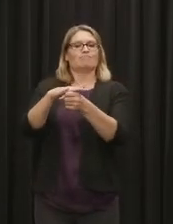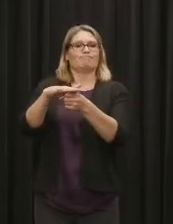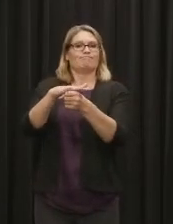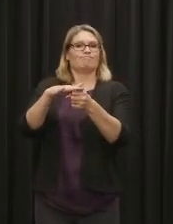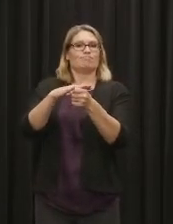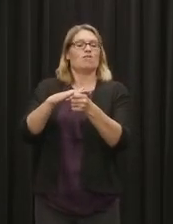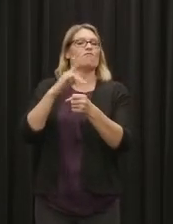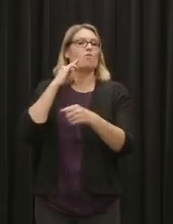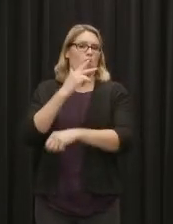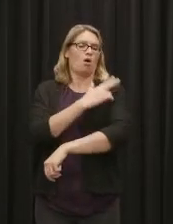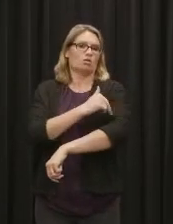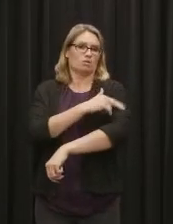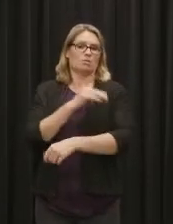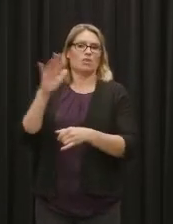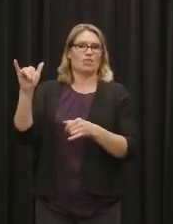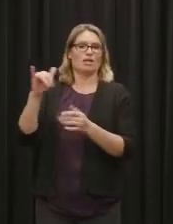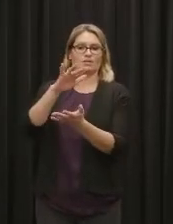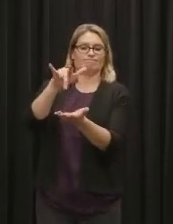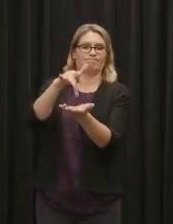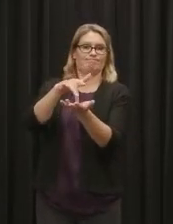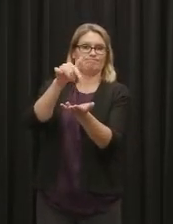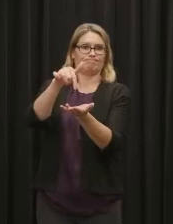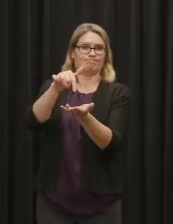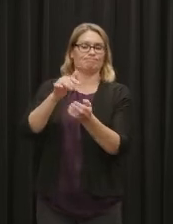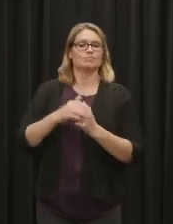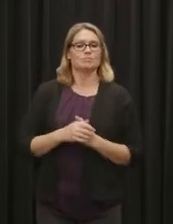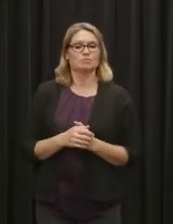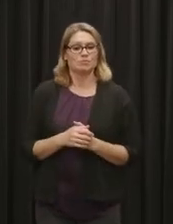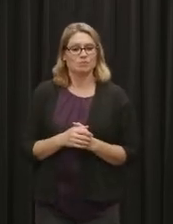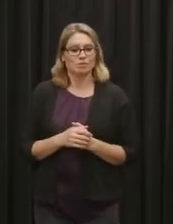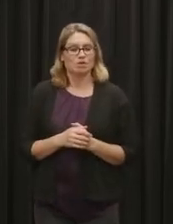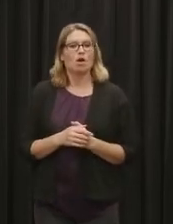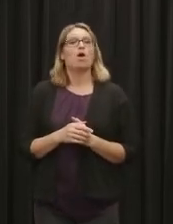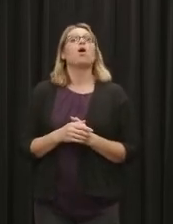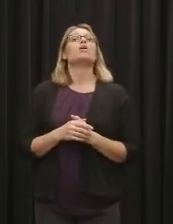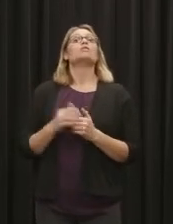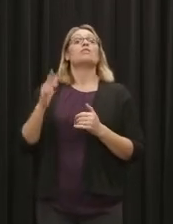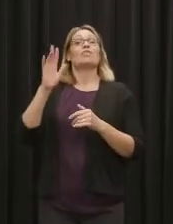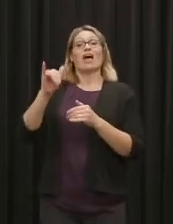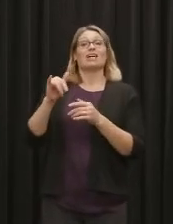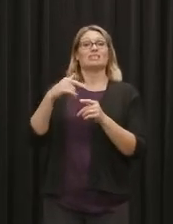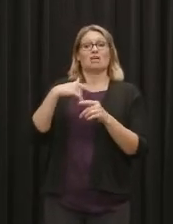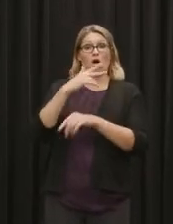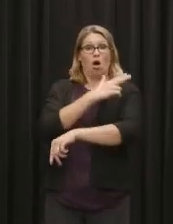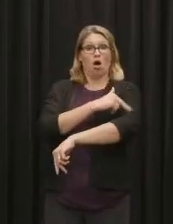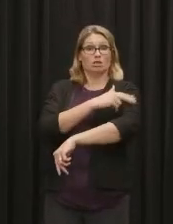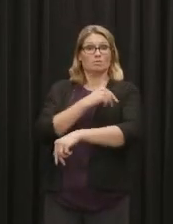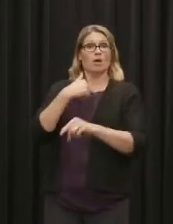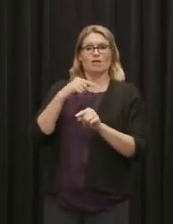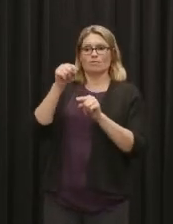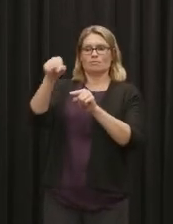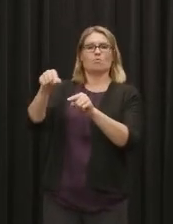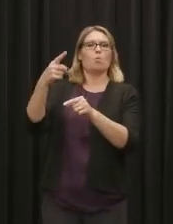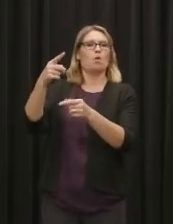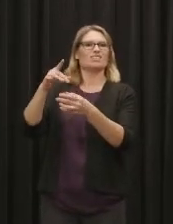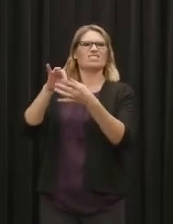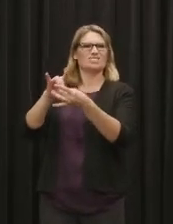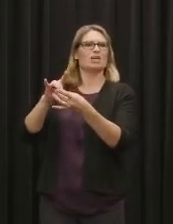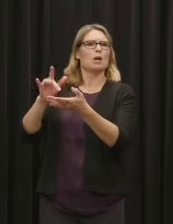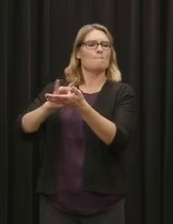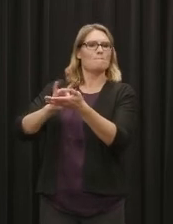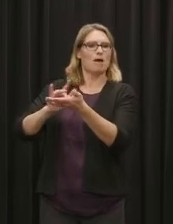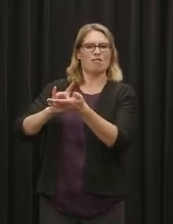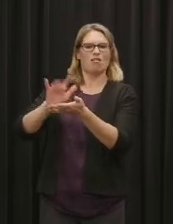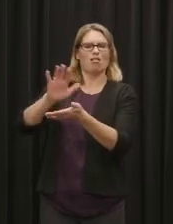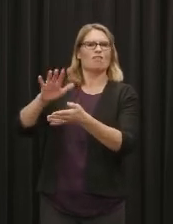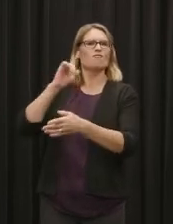regional hospital, and it's specifically going to the pharmaceutical section of the regional hospital, which